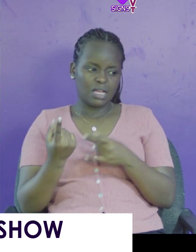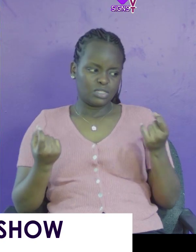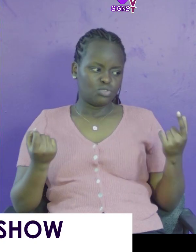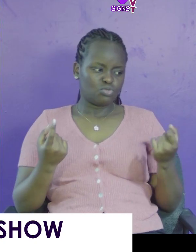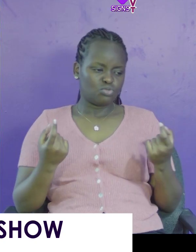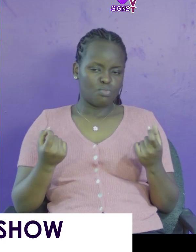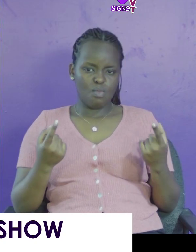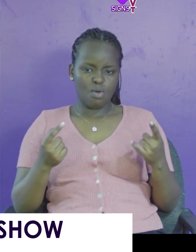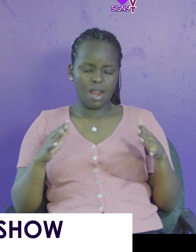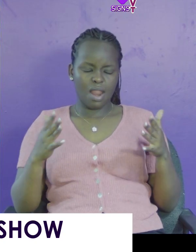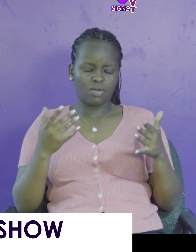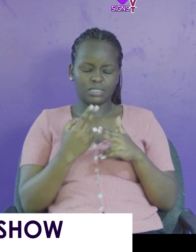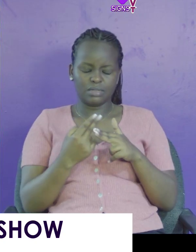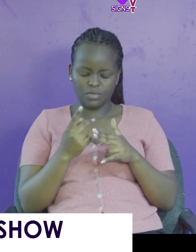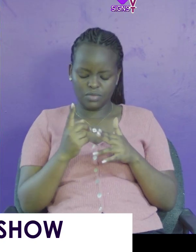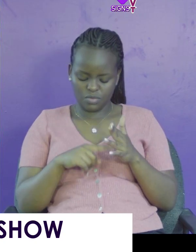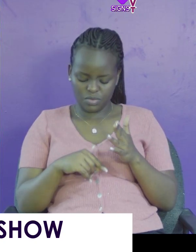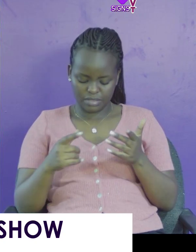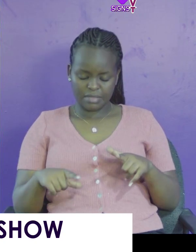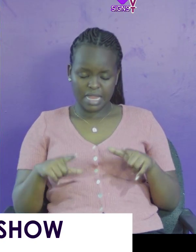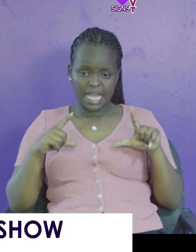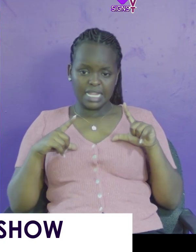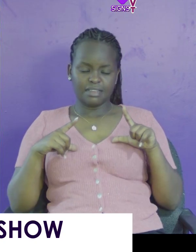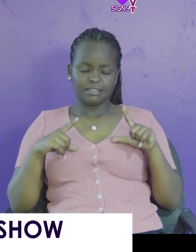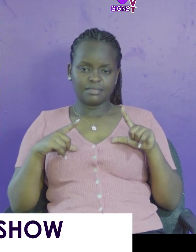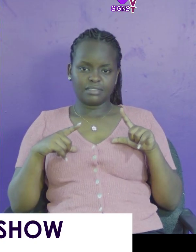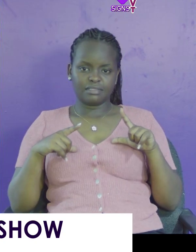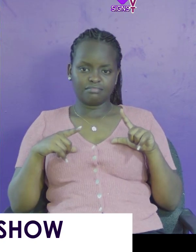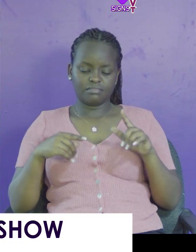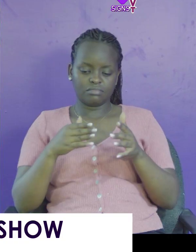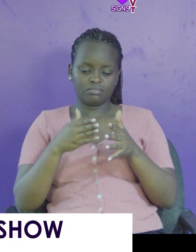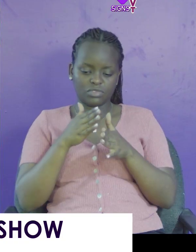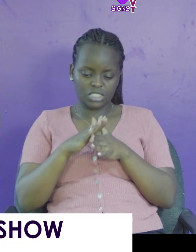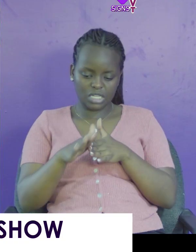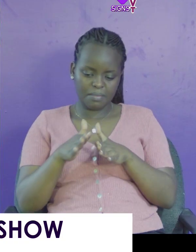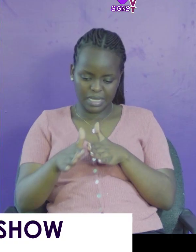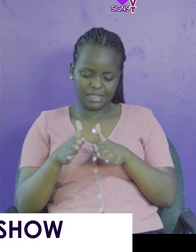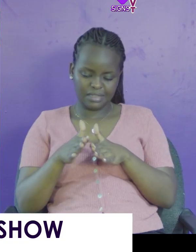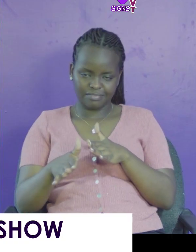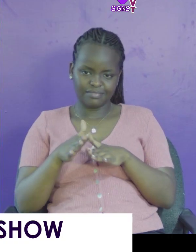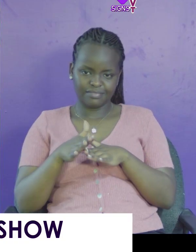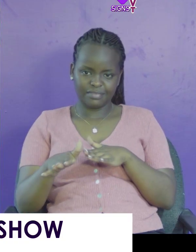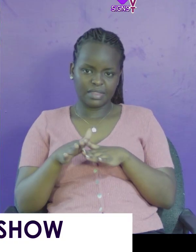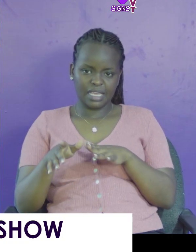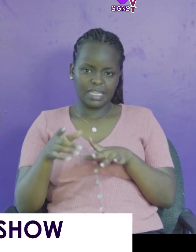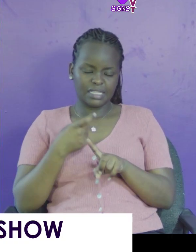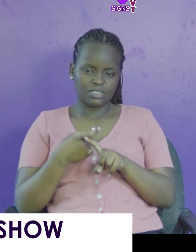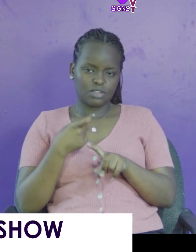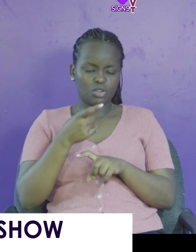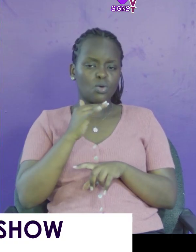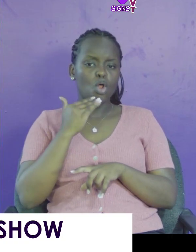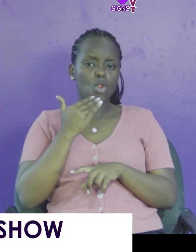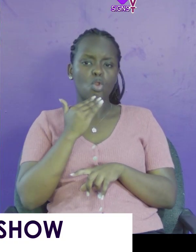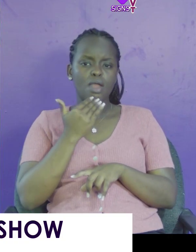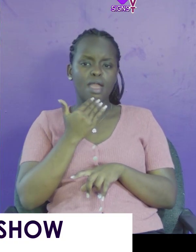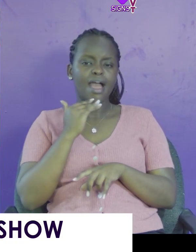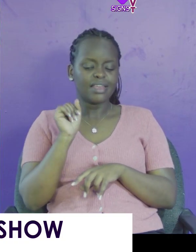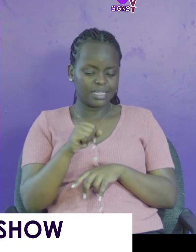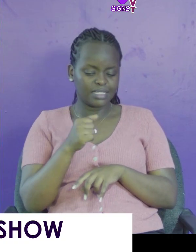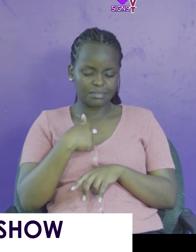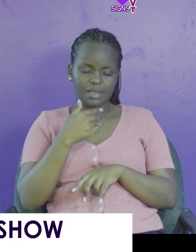small, how can I call them? Small knives that are sharpened on the stone, and they come. And you are a lawyer. Yes, I am a lawyer because I passed